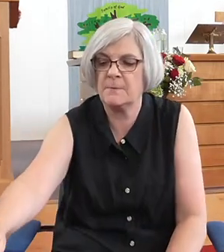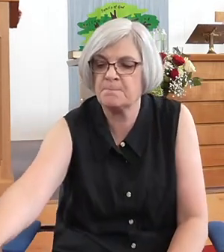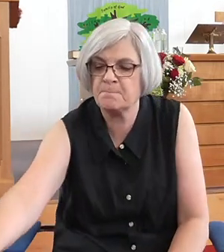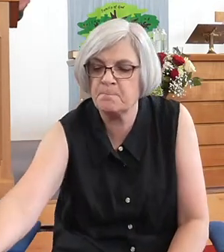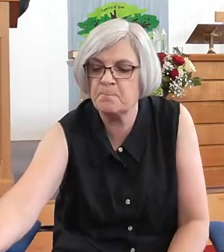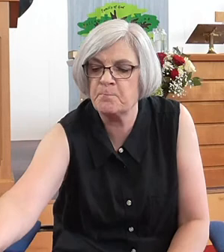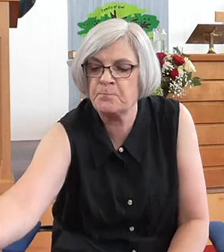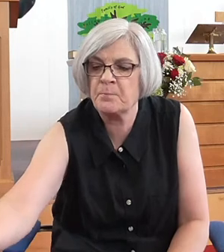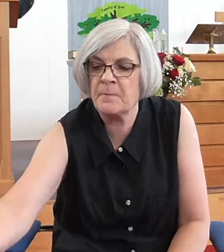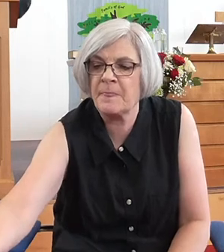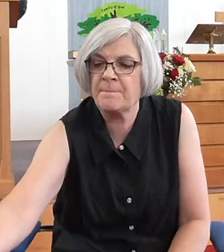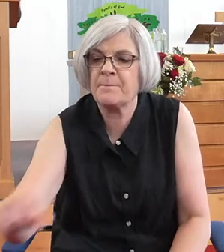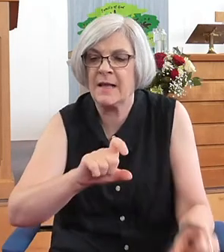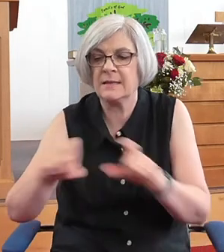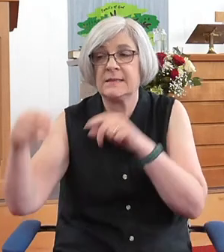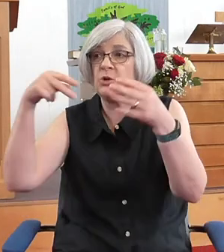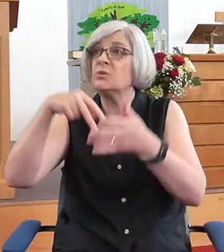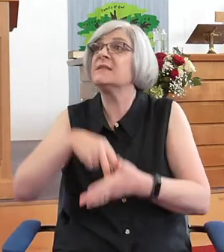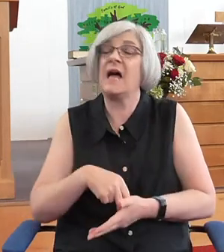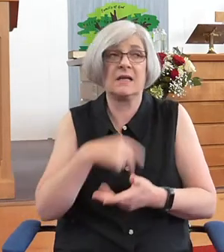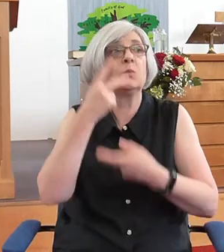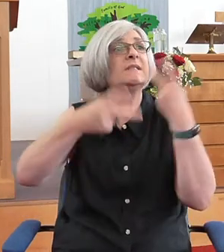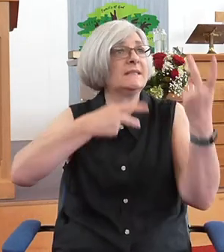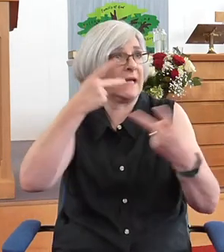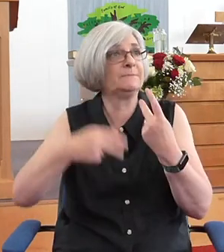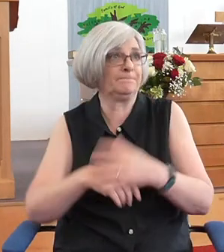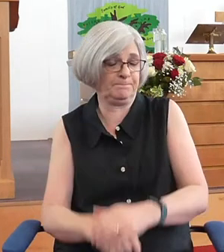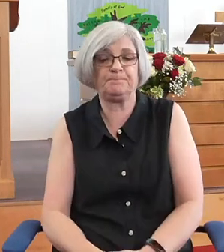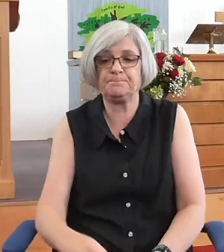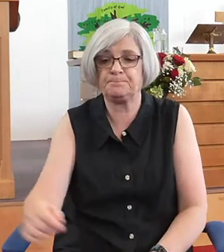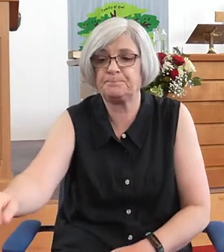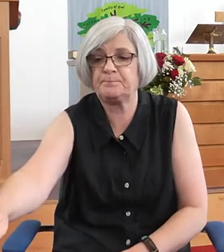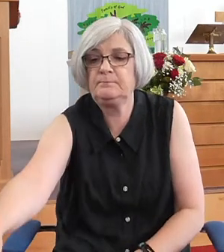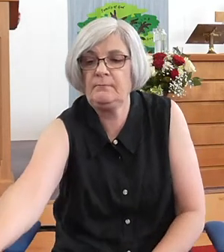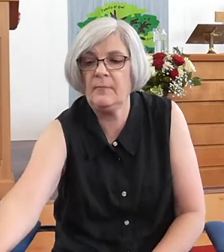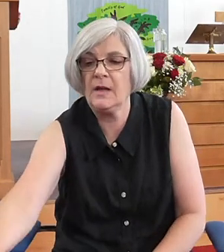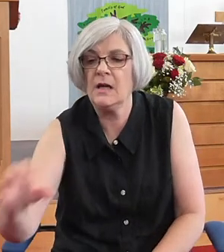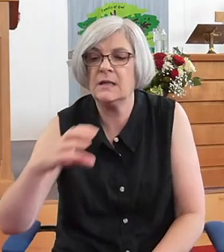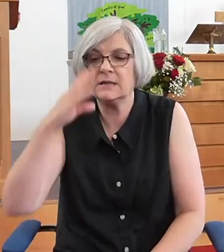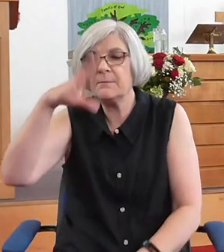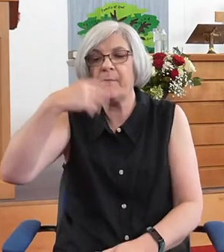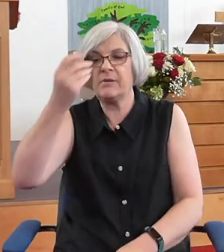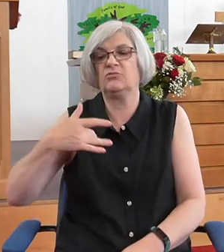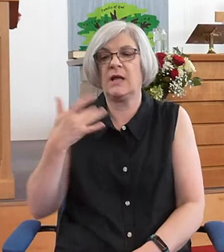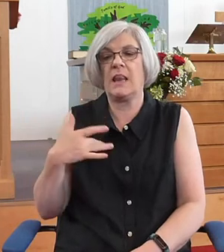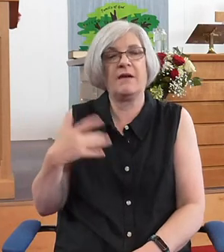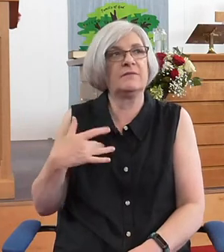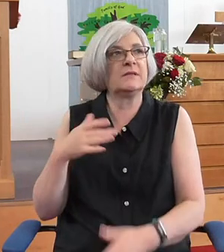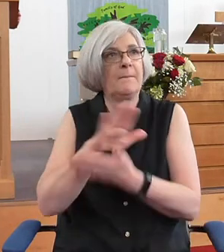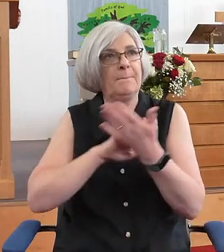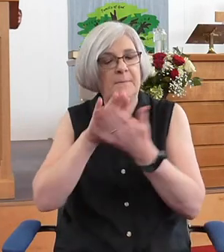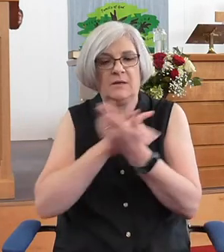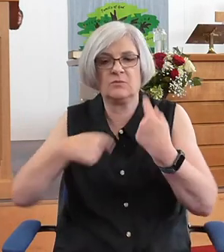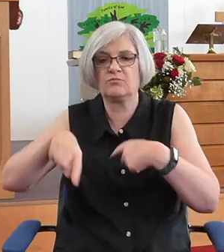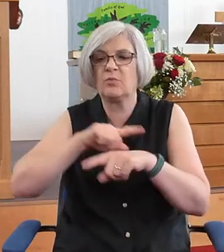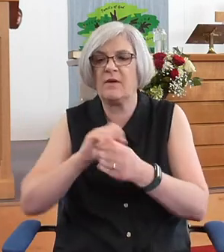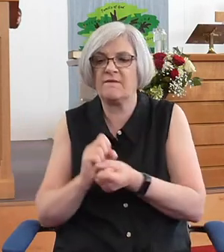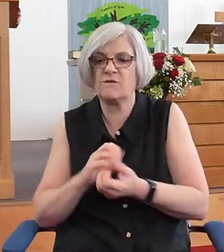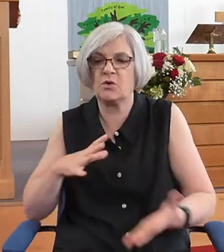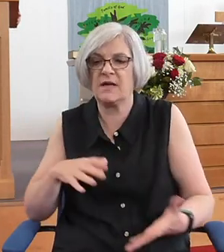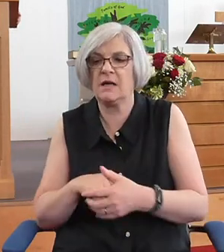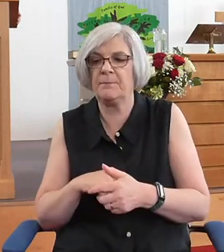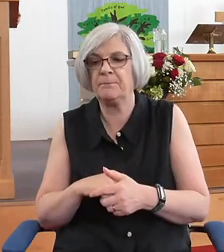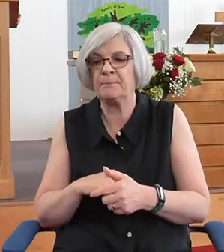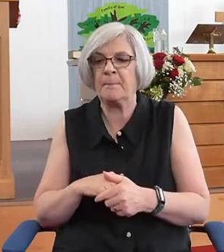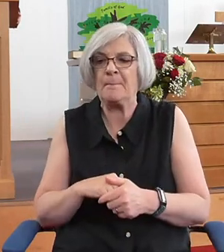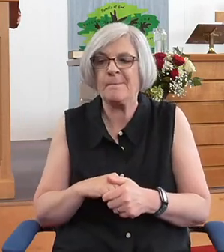Amen. Please keep standing and we'll sing again. The Spirit lives to set us free. Walk in the light.